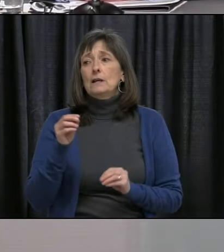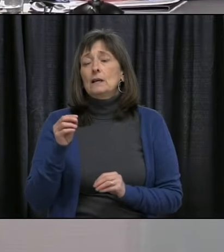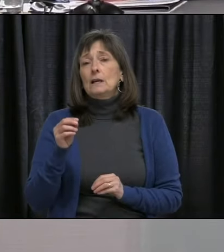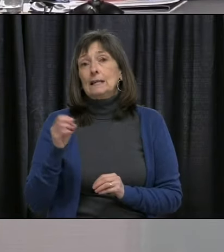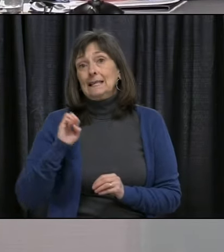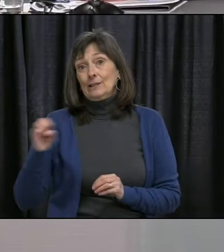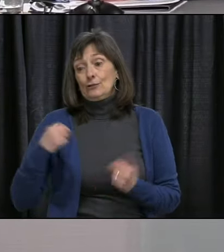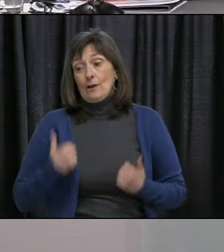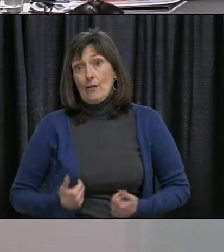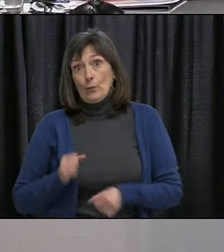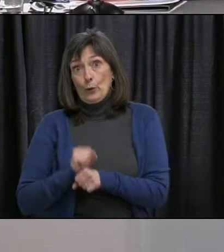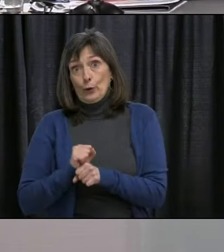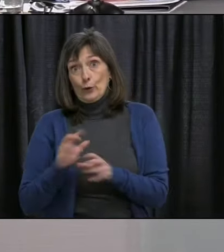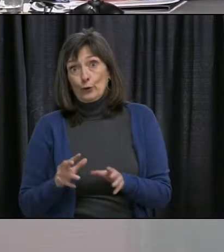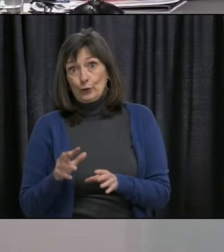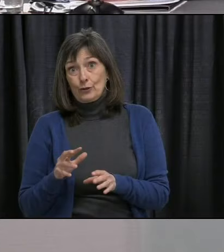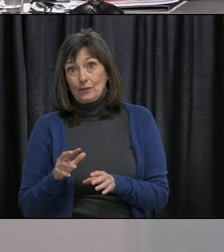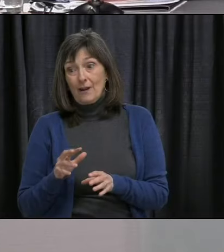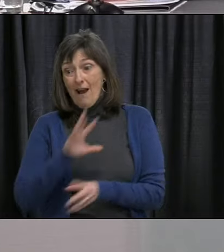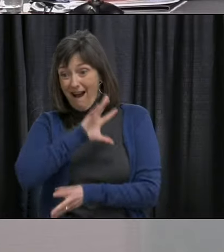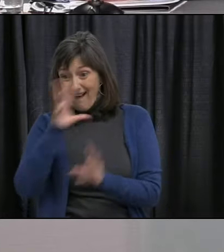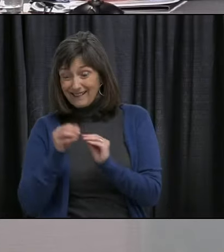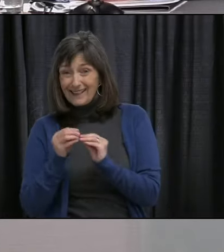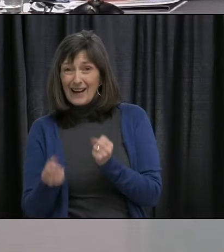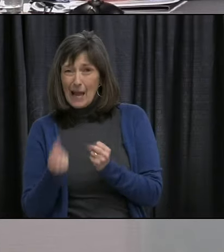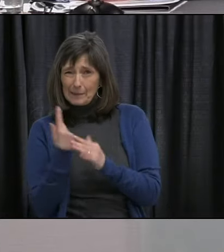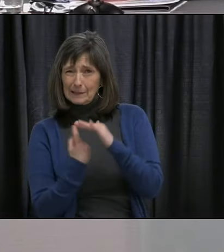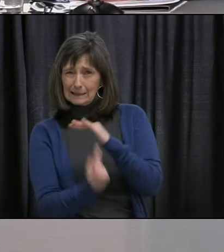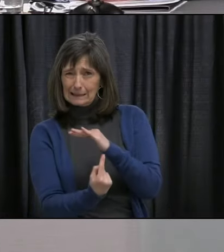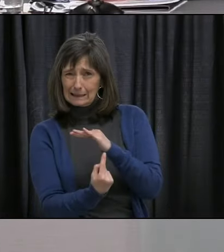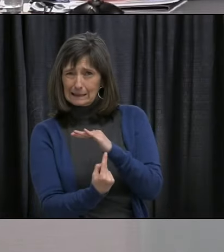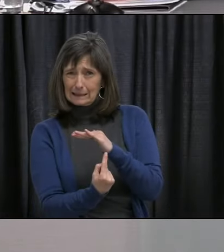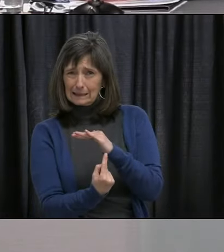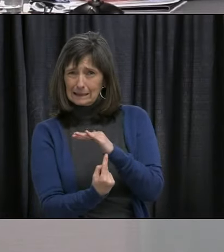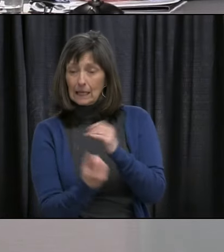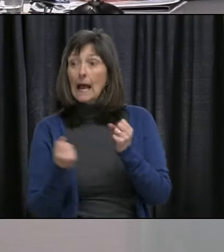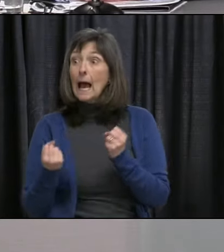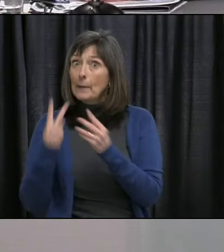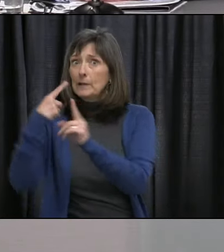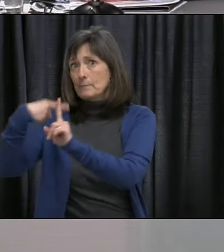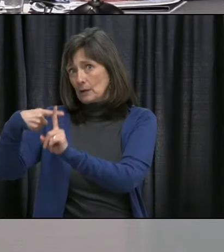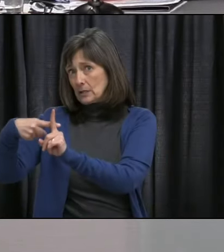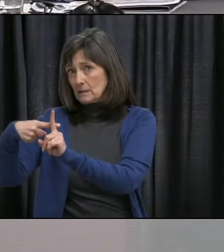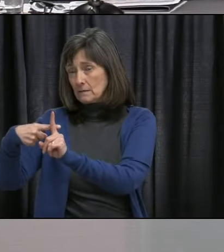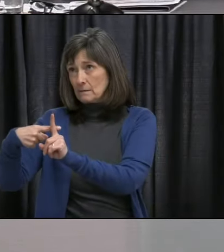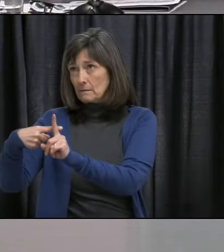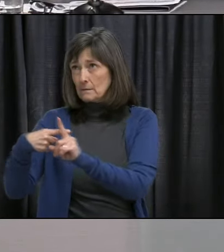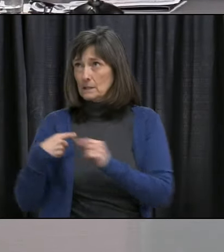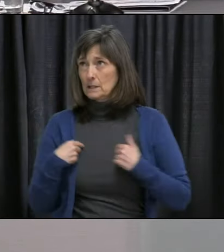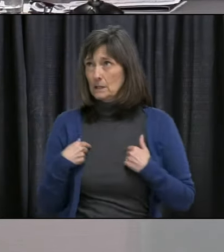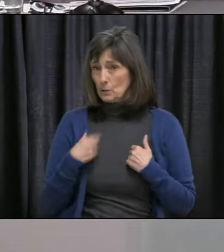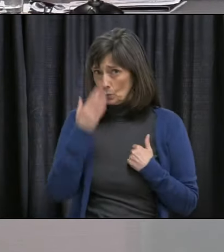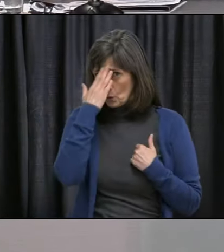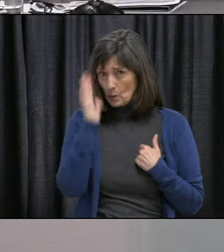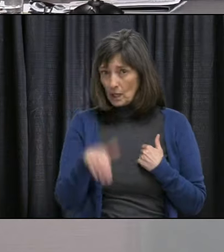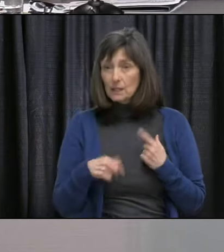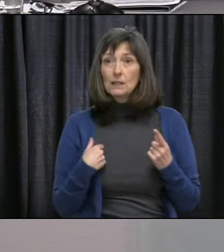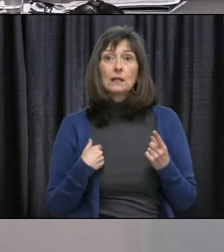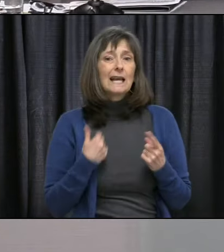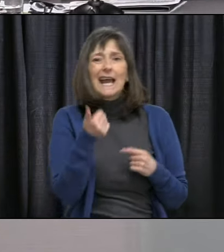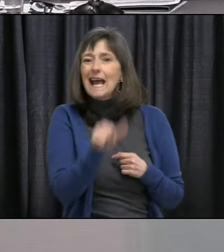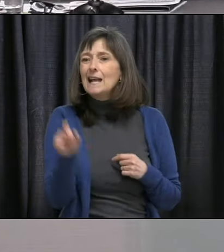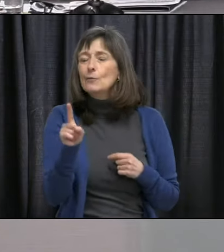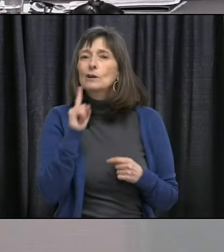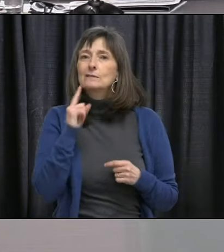positive? So the number that I would have with healthcare workers self-isolating, so anyone in the